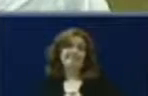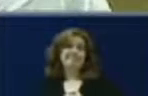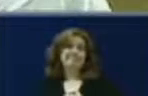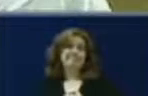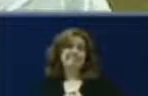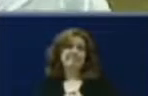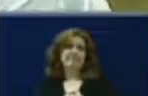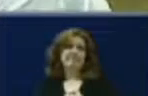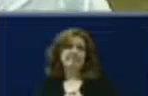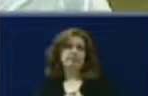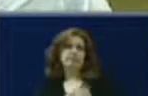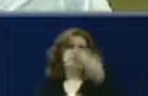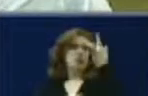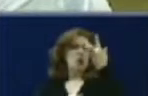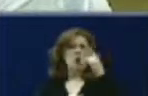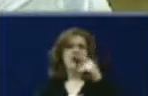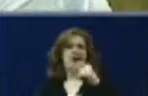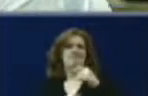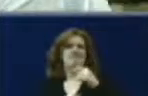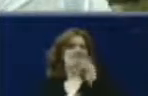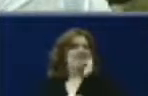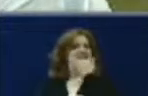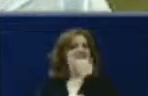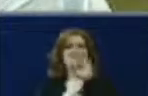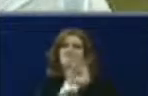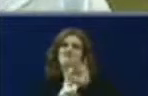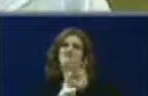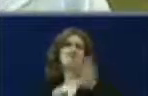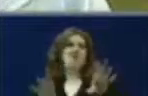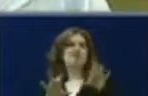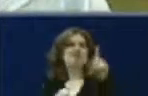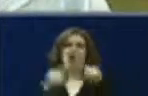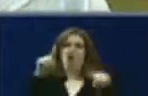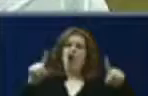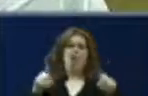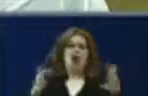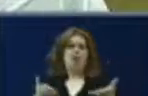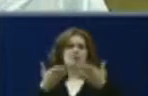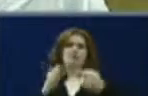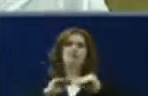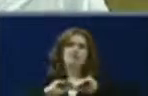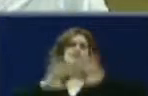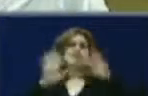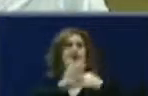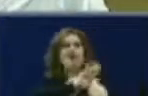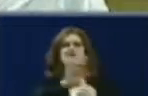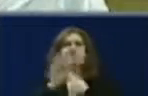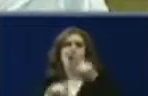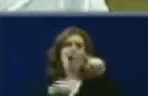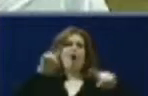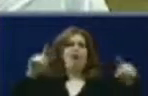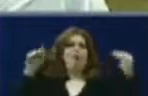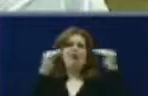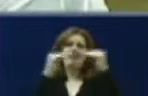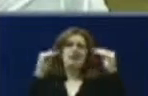This is because the dysfunction is all pervasive at every and all levels of